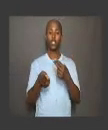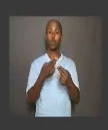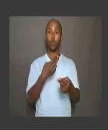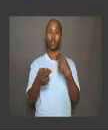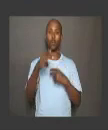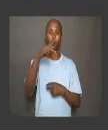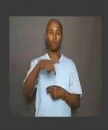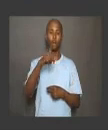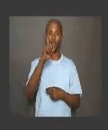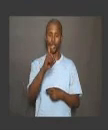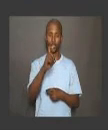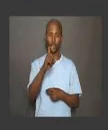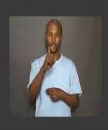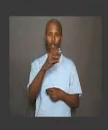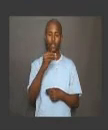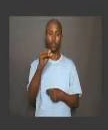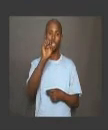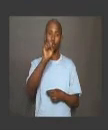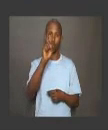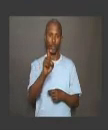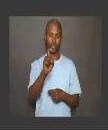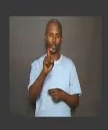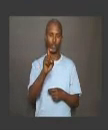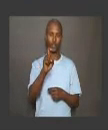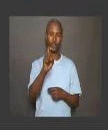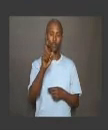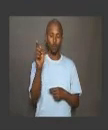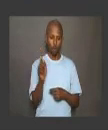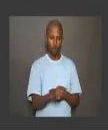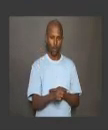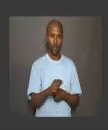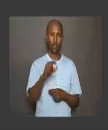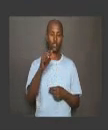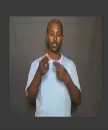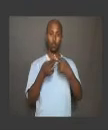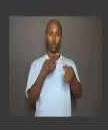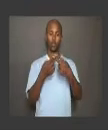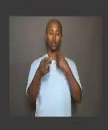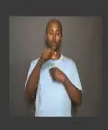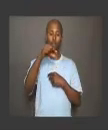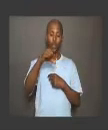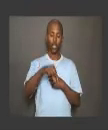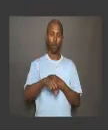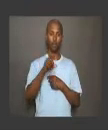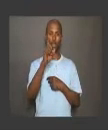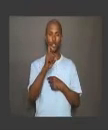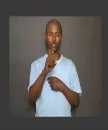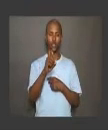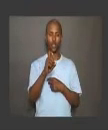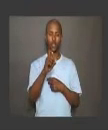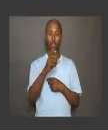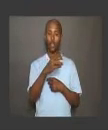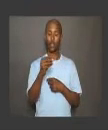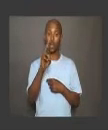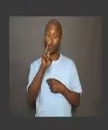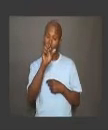of P of x and S of x over the product of Q of x